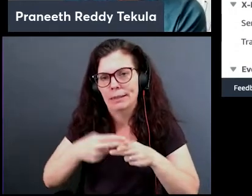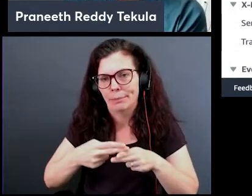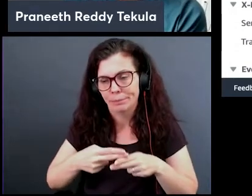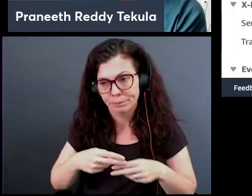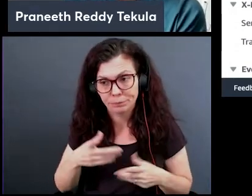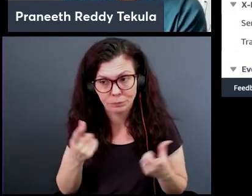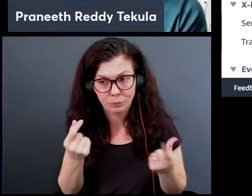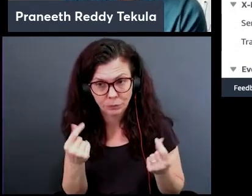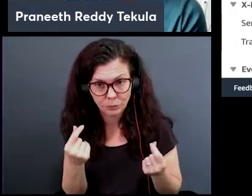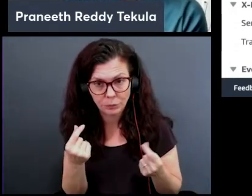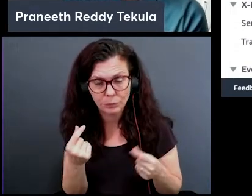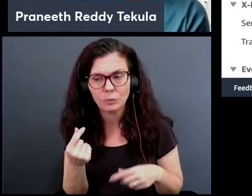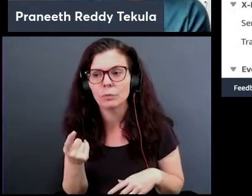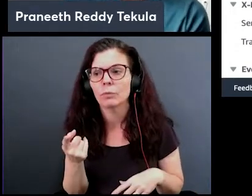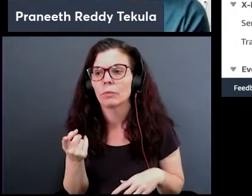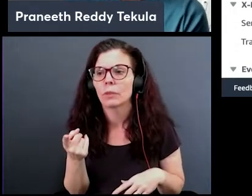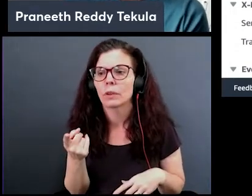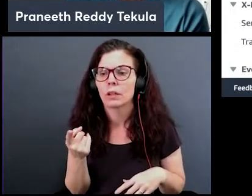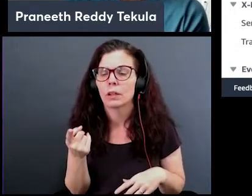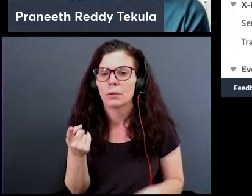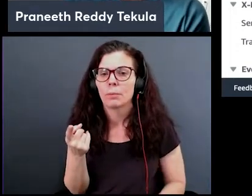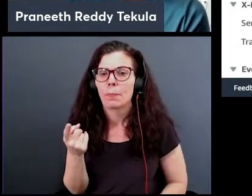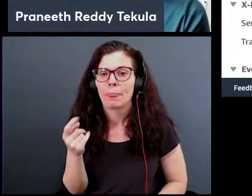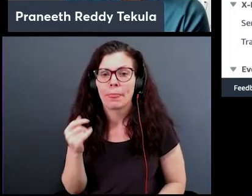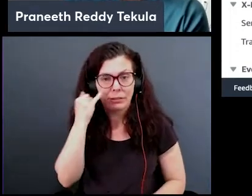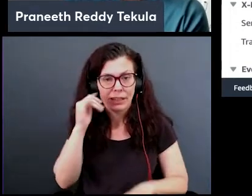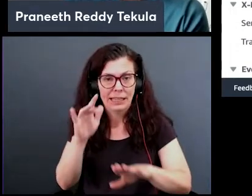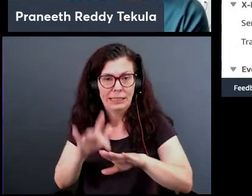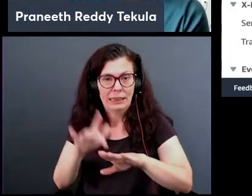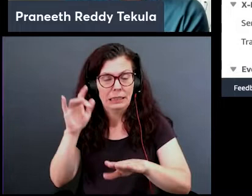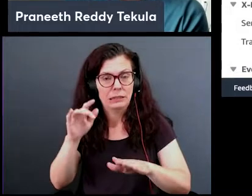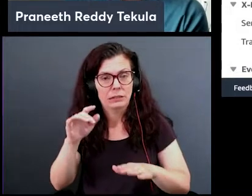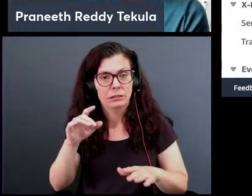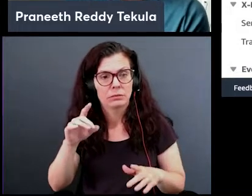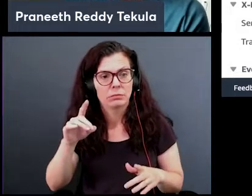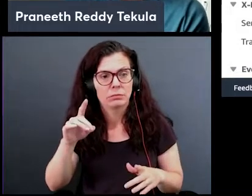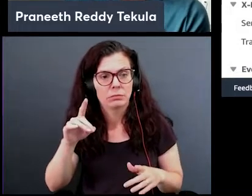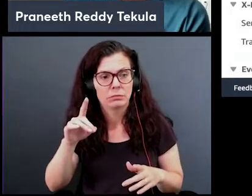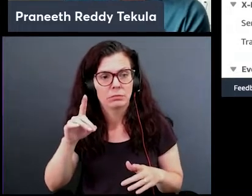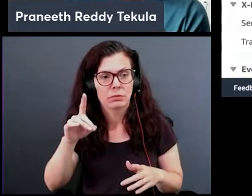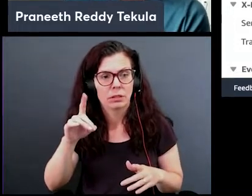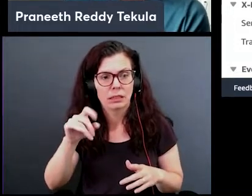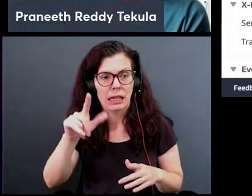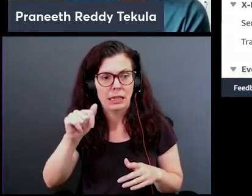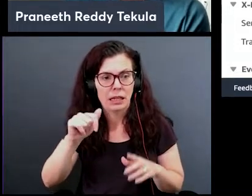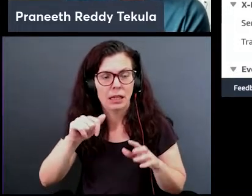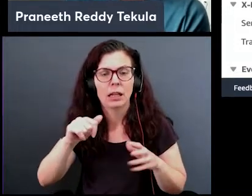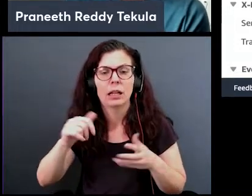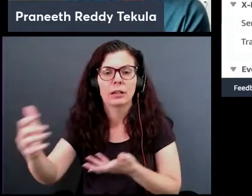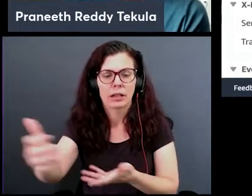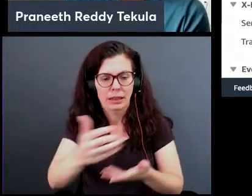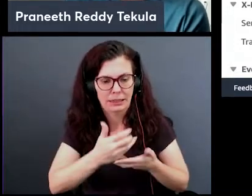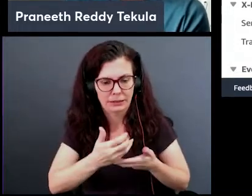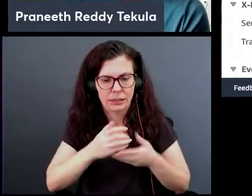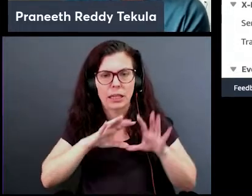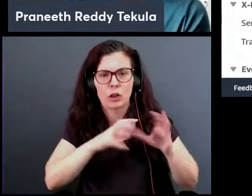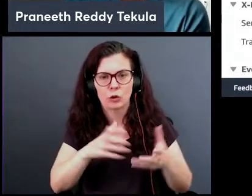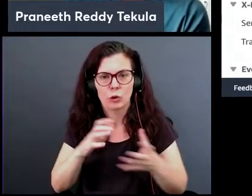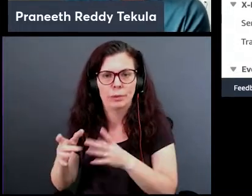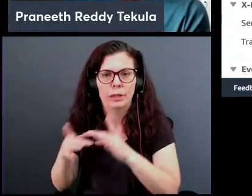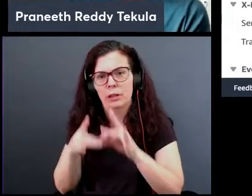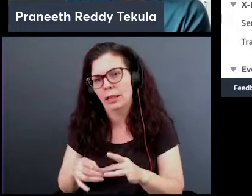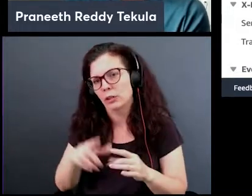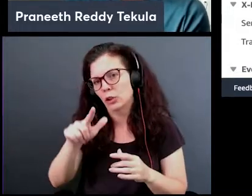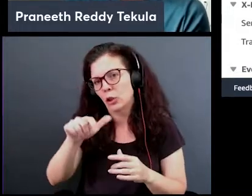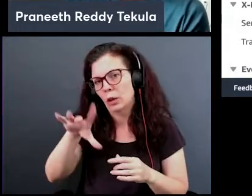is it is aggregating the data and grouping it by the load balancers and showing you easily